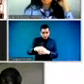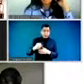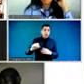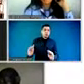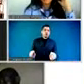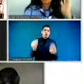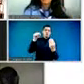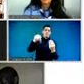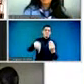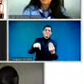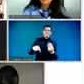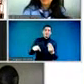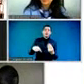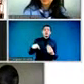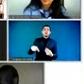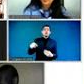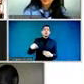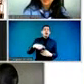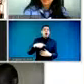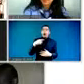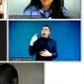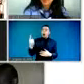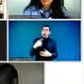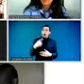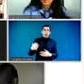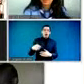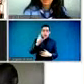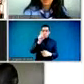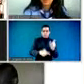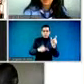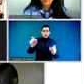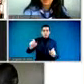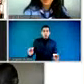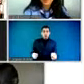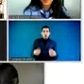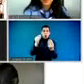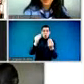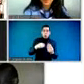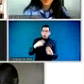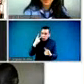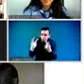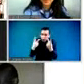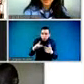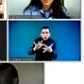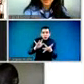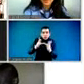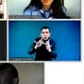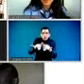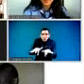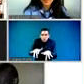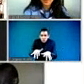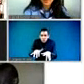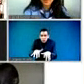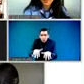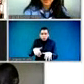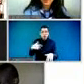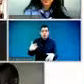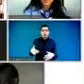where it's ICT, it is technology, it's digitalization. So we shouldn't let the